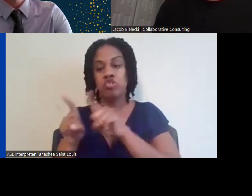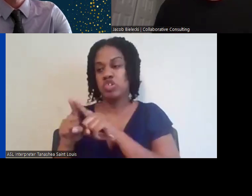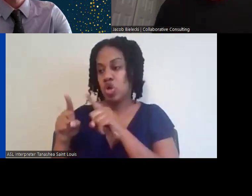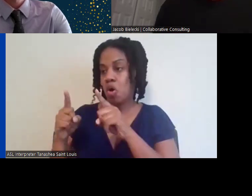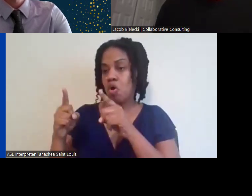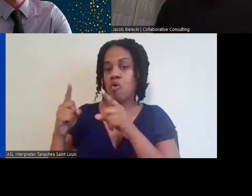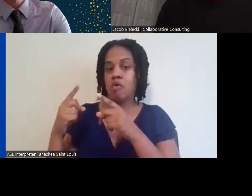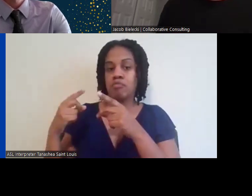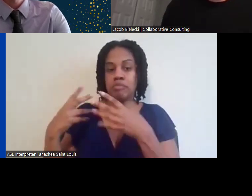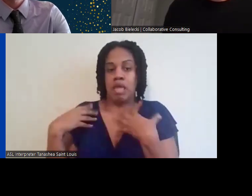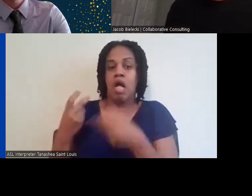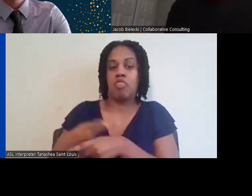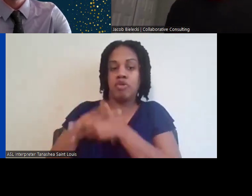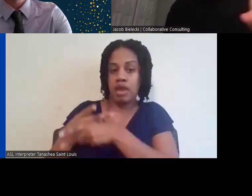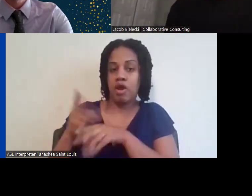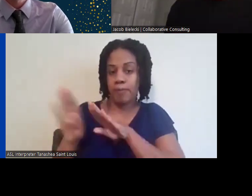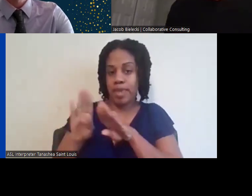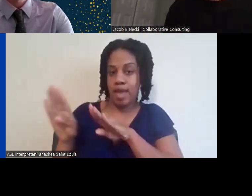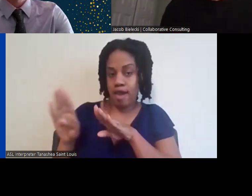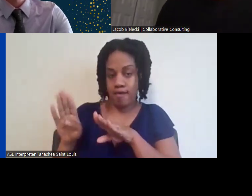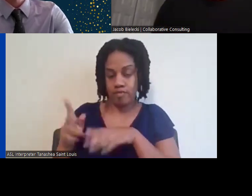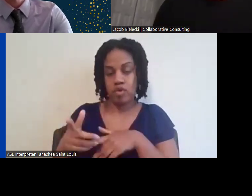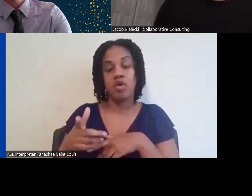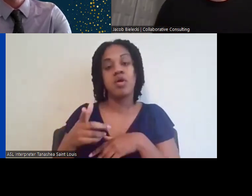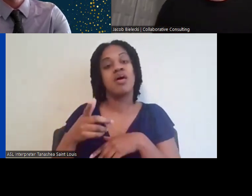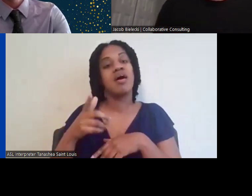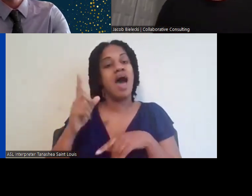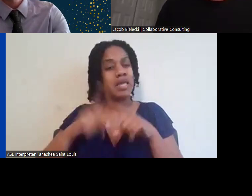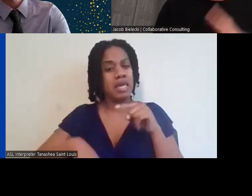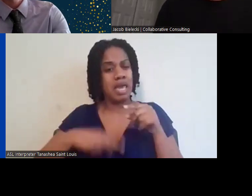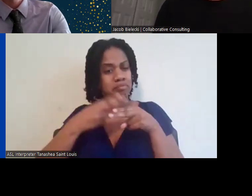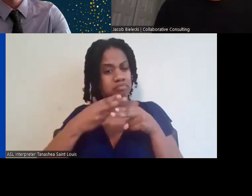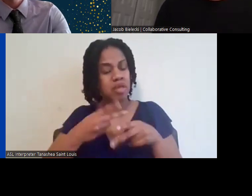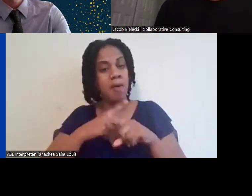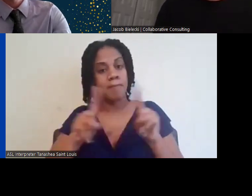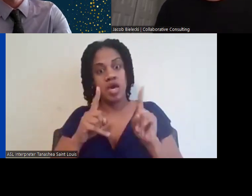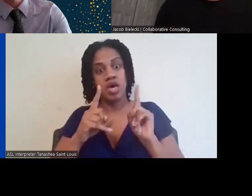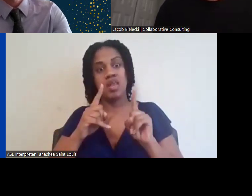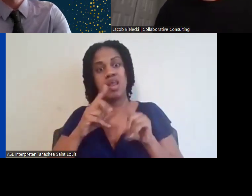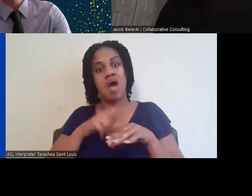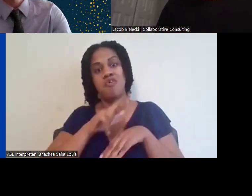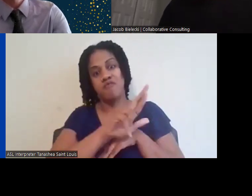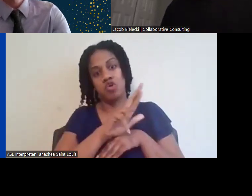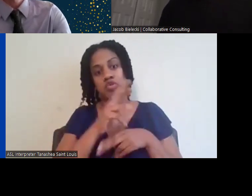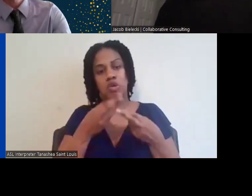too. So I can't by name, but I would refer you to that resource and that